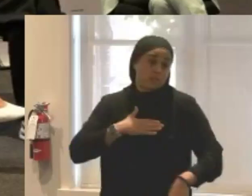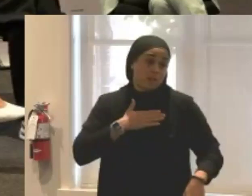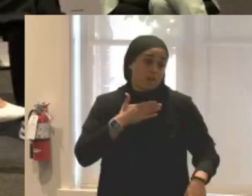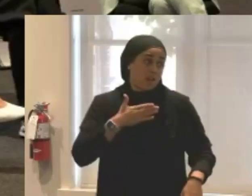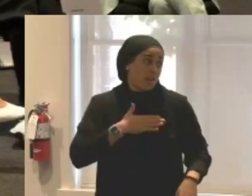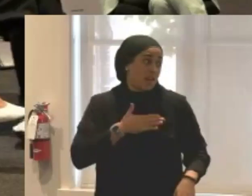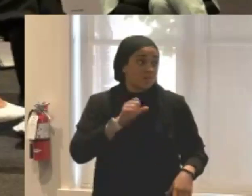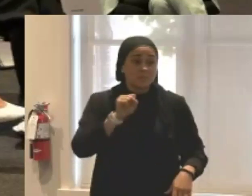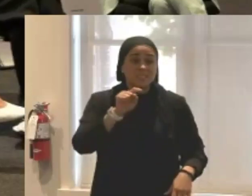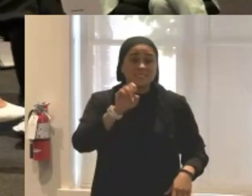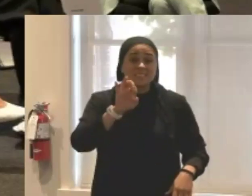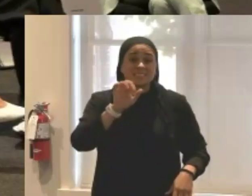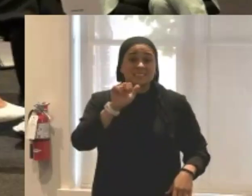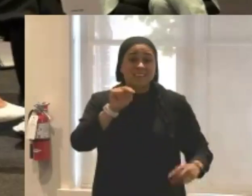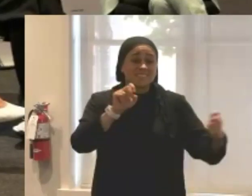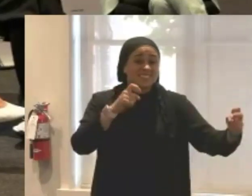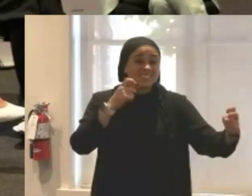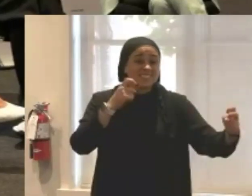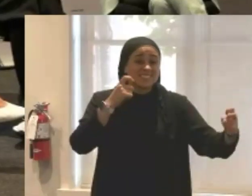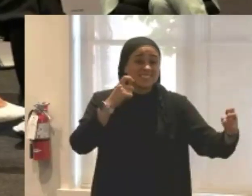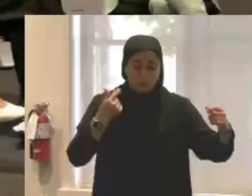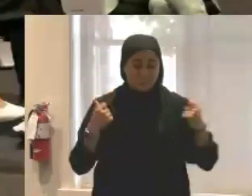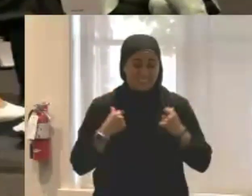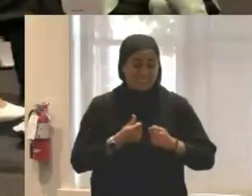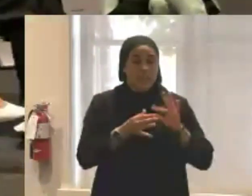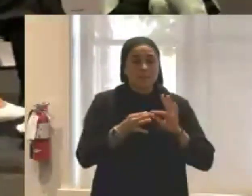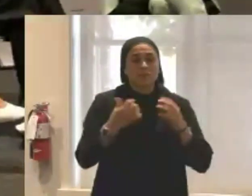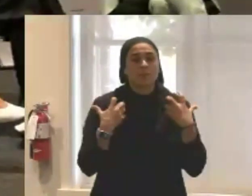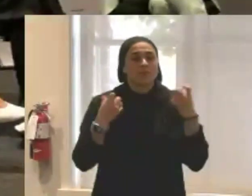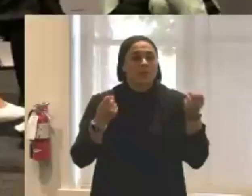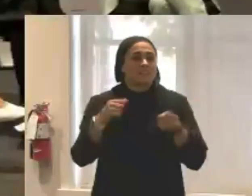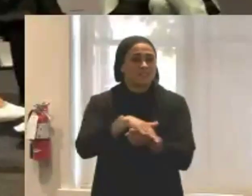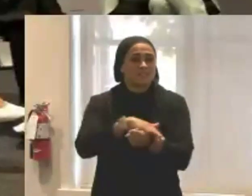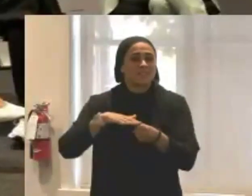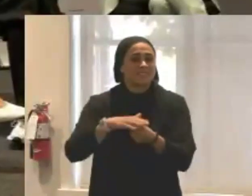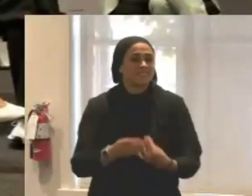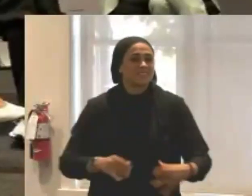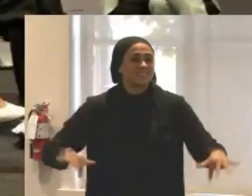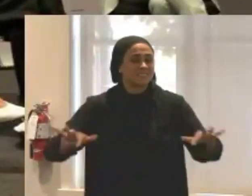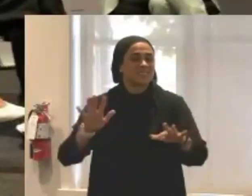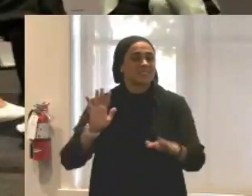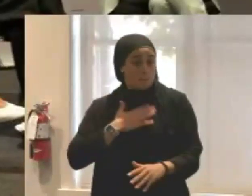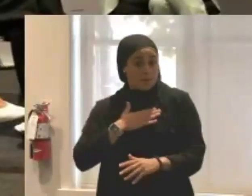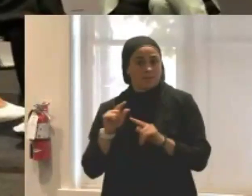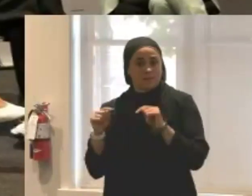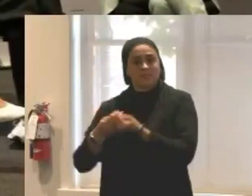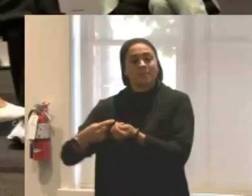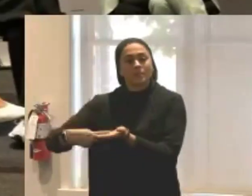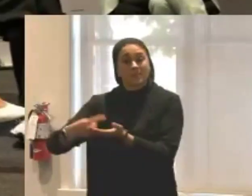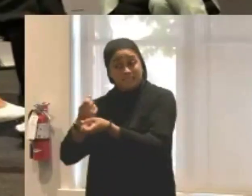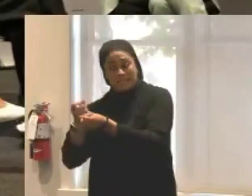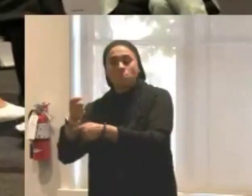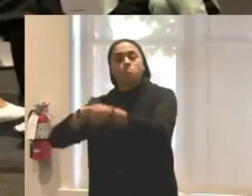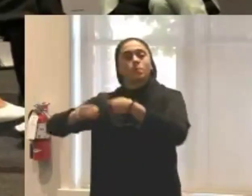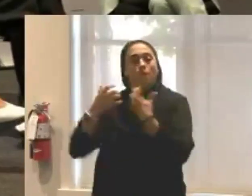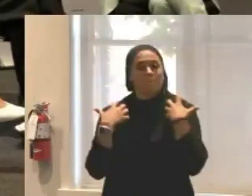that Stephen mentioned about Brave Space, because we talk about Brave Space a lot at the 519, especially when it comes to interacting with